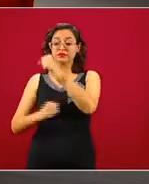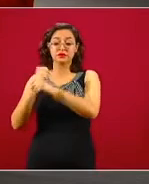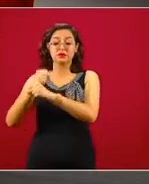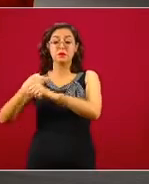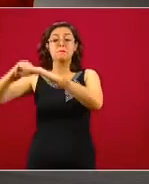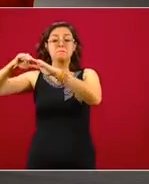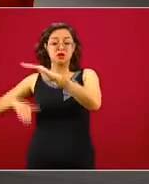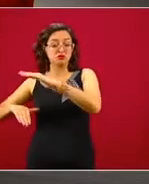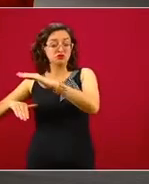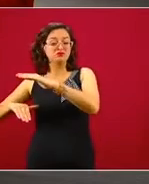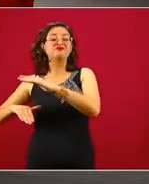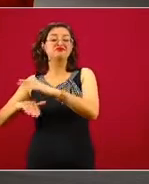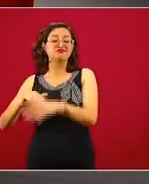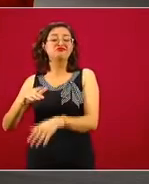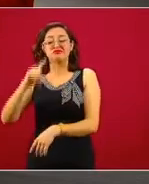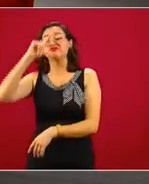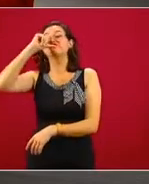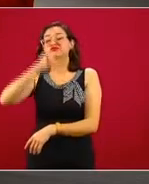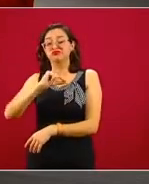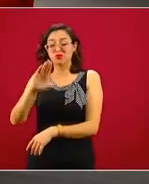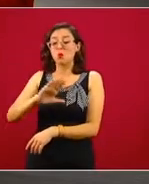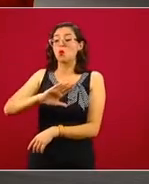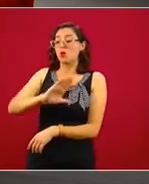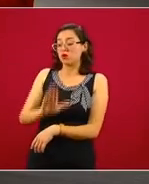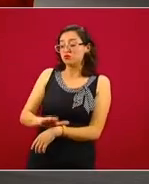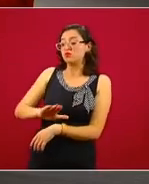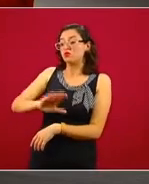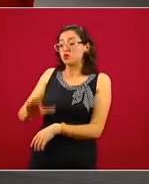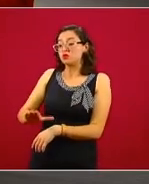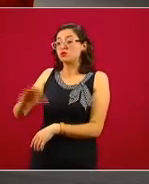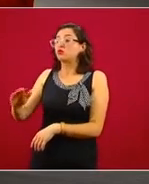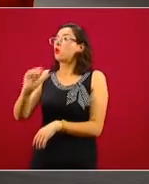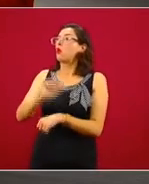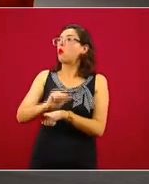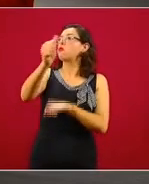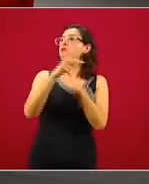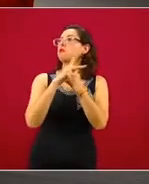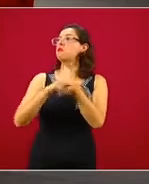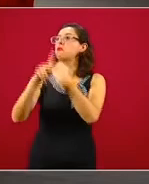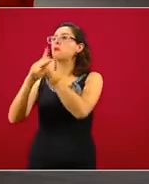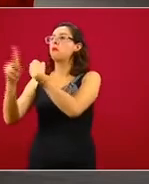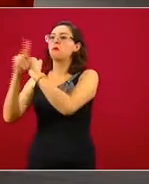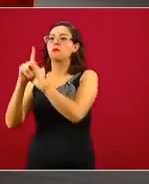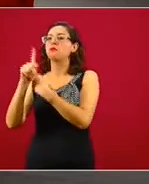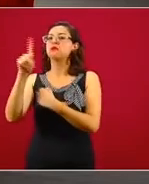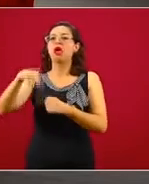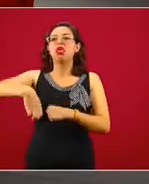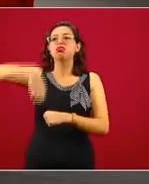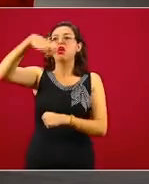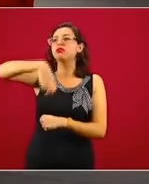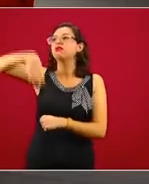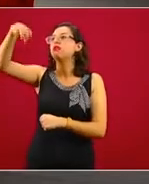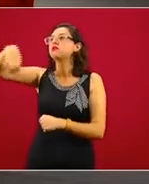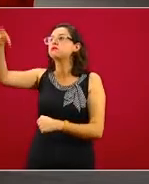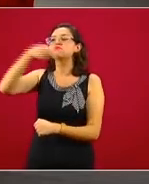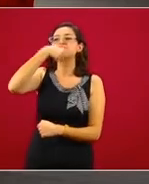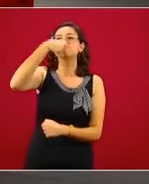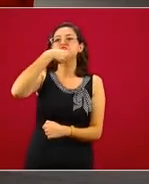conditions in our country, which leads to rather or relatively younger populations